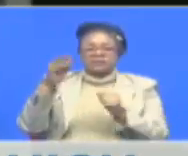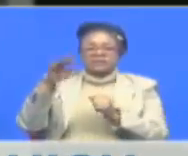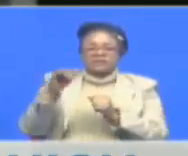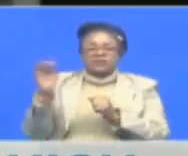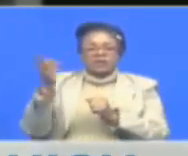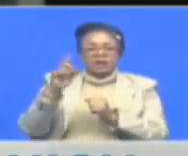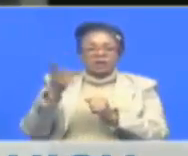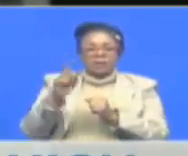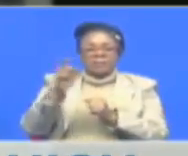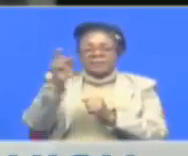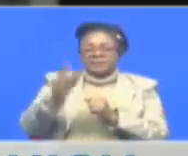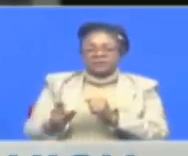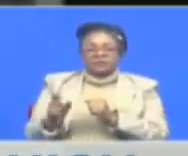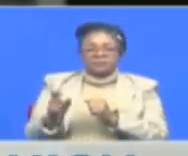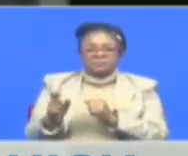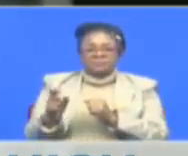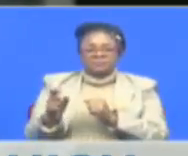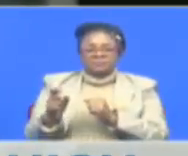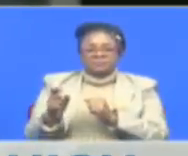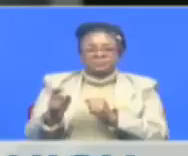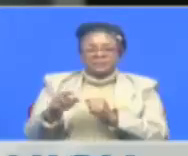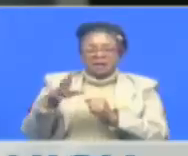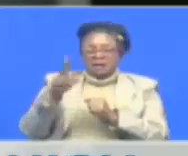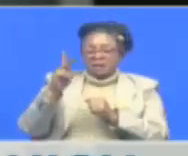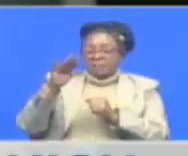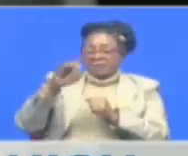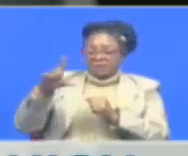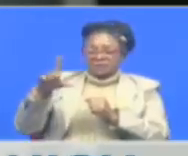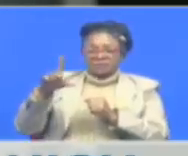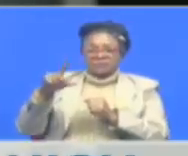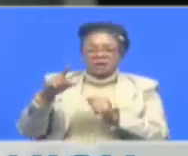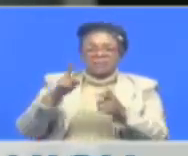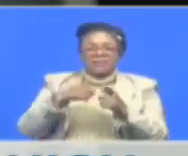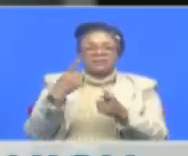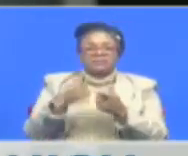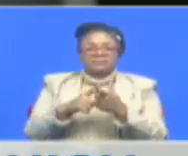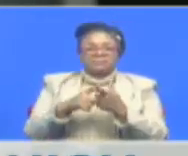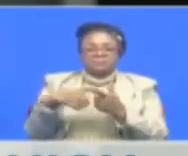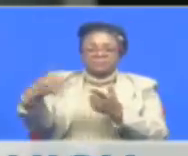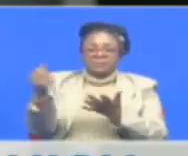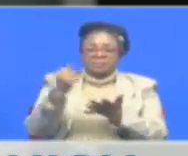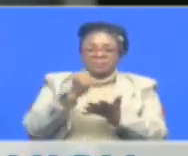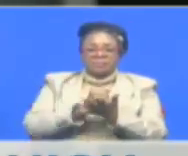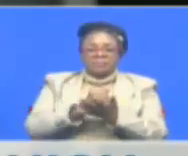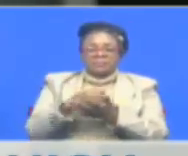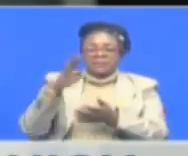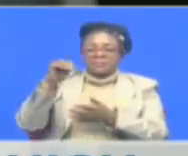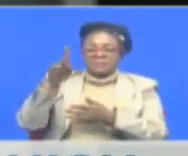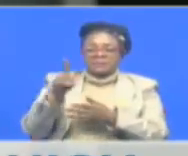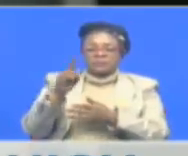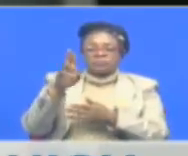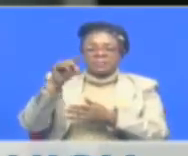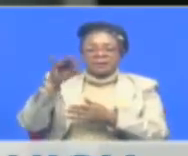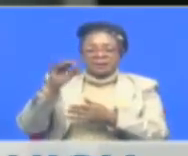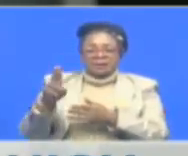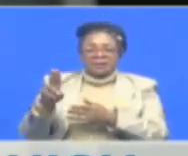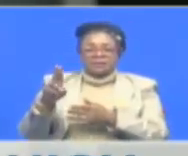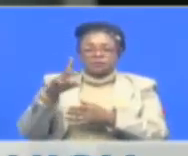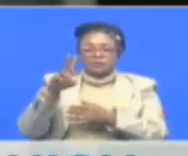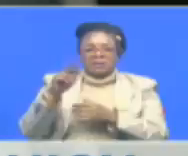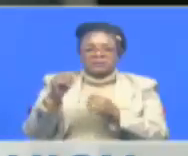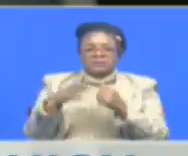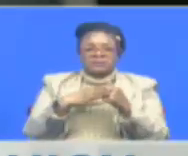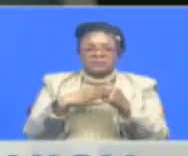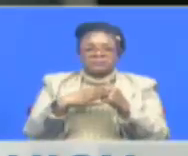Nairobi region at the Kenya Breweries Limited, after which he was appointed the MD of UBL in 2019. Last